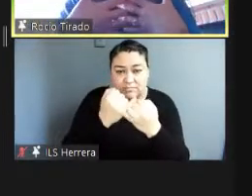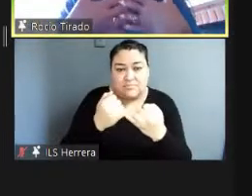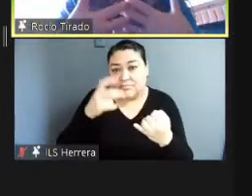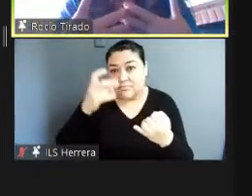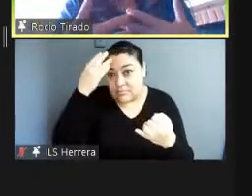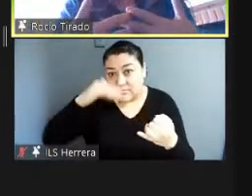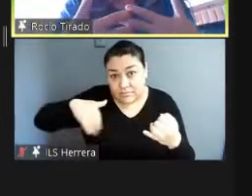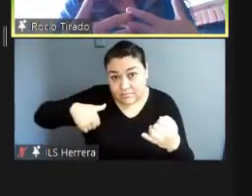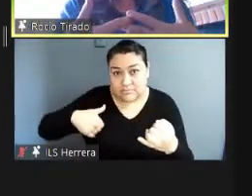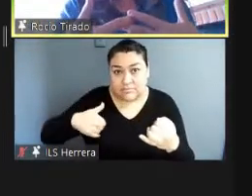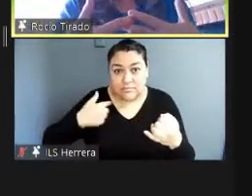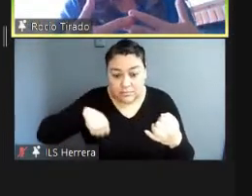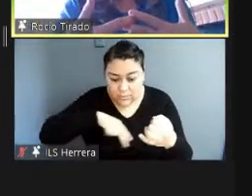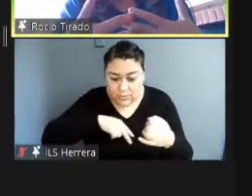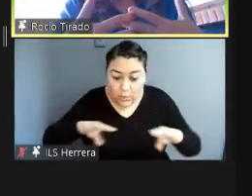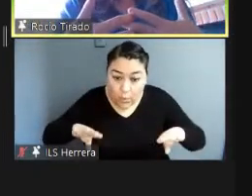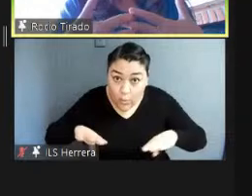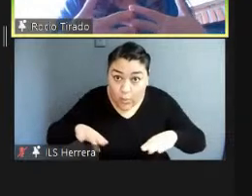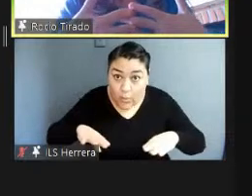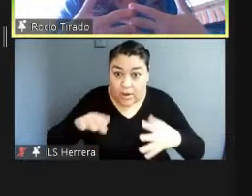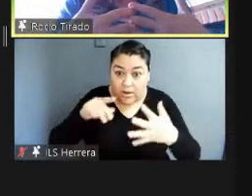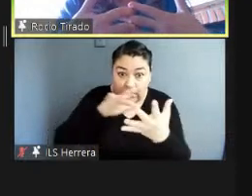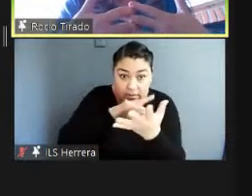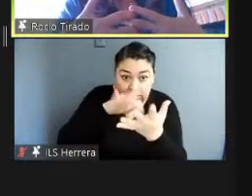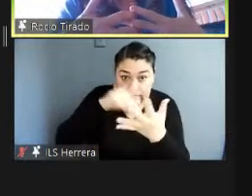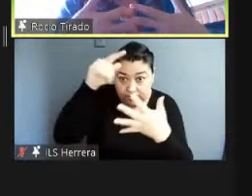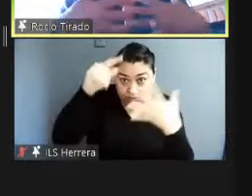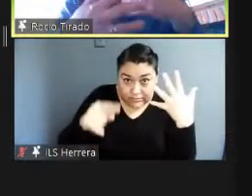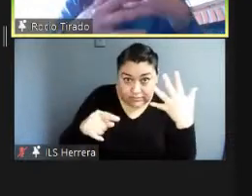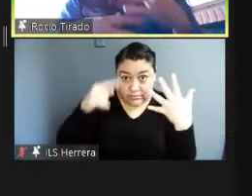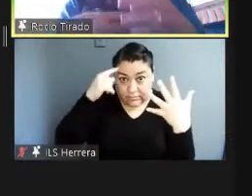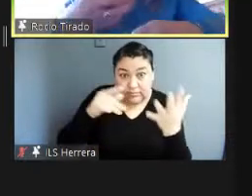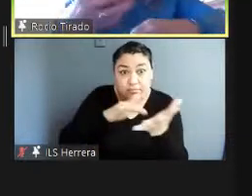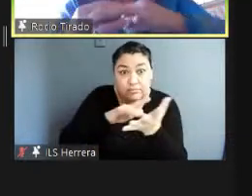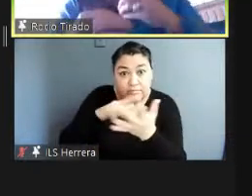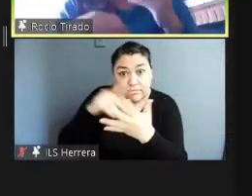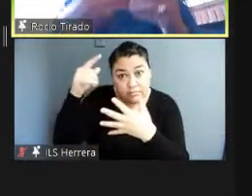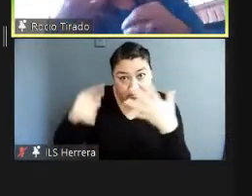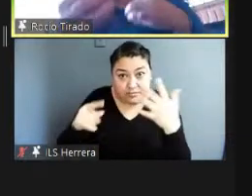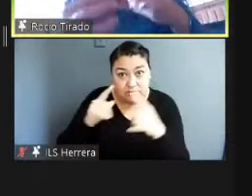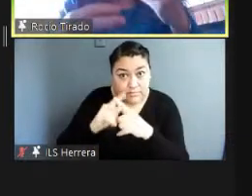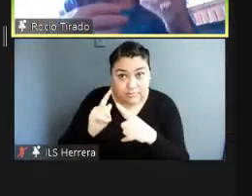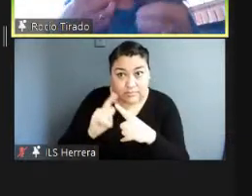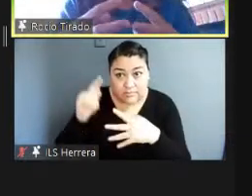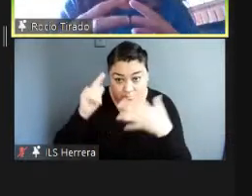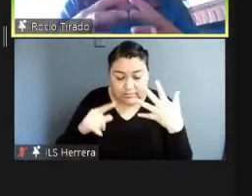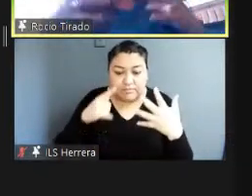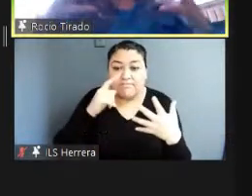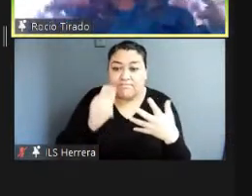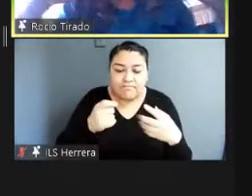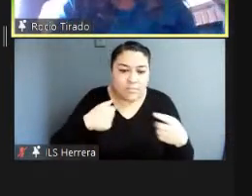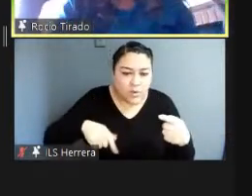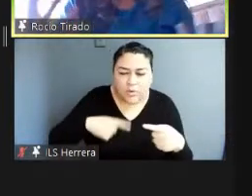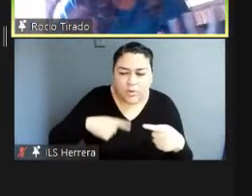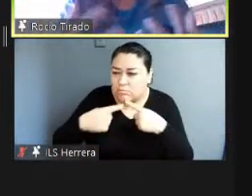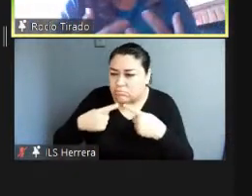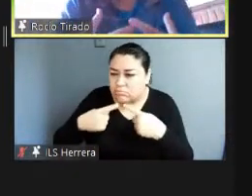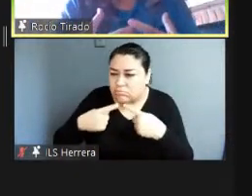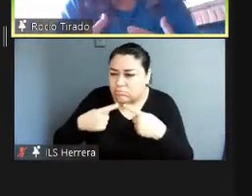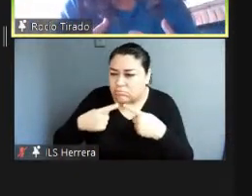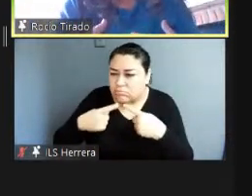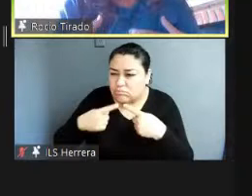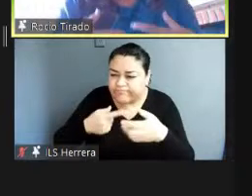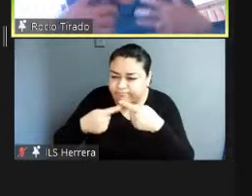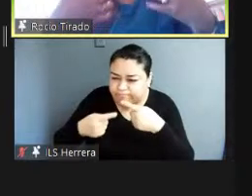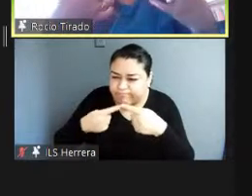we were meeting, which of the attributes were we promoting or were we teaching to the students. So